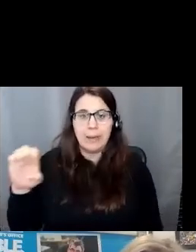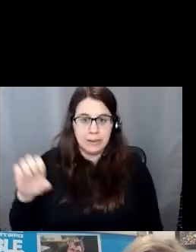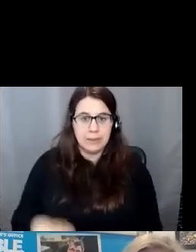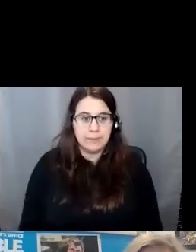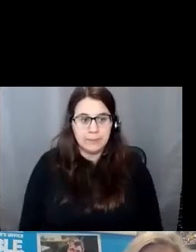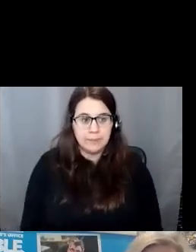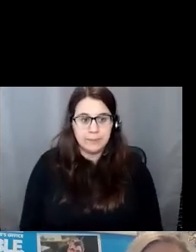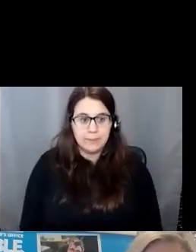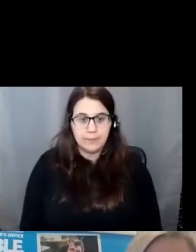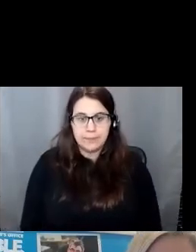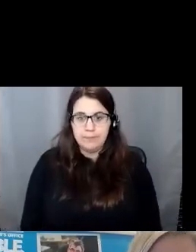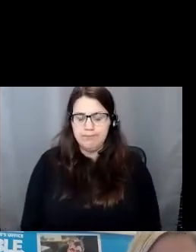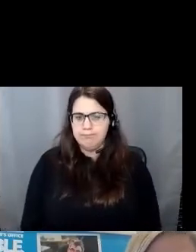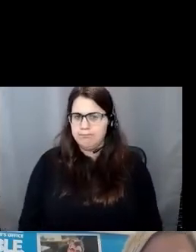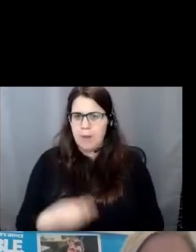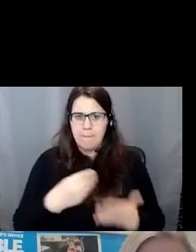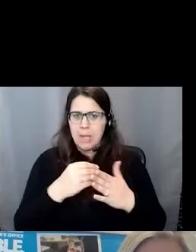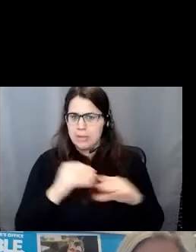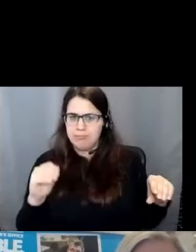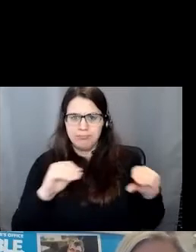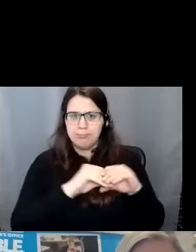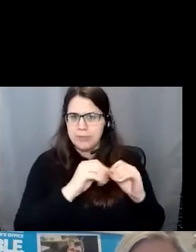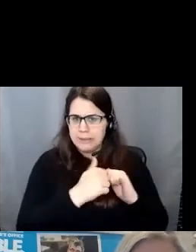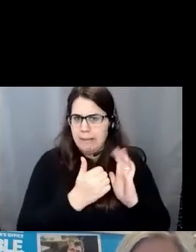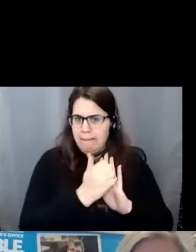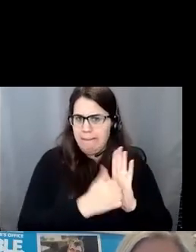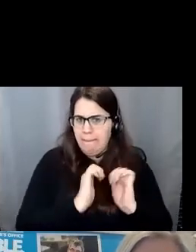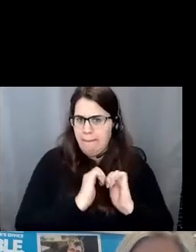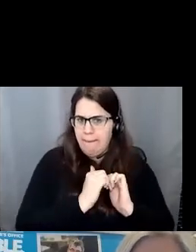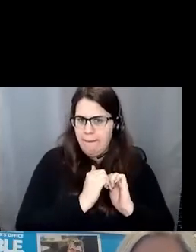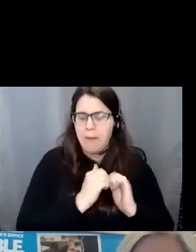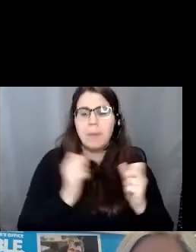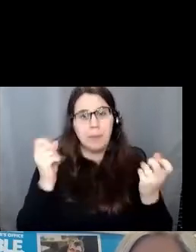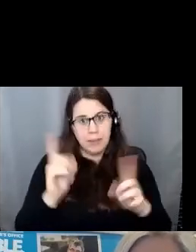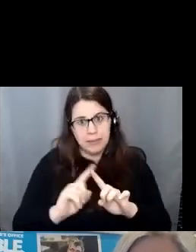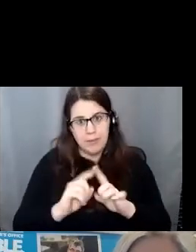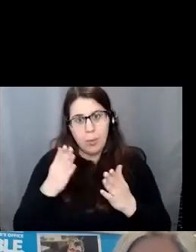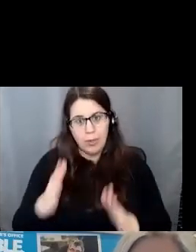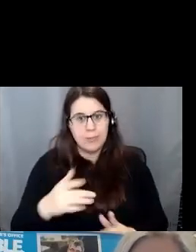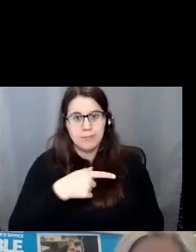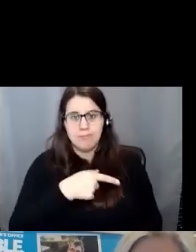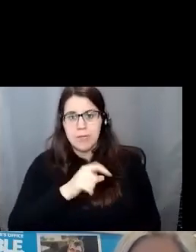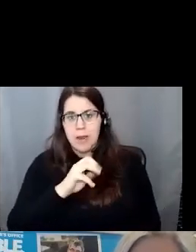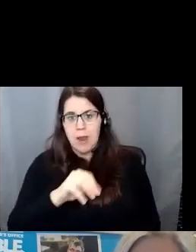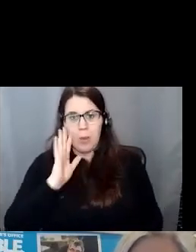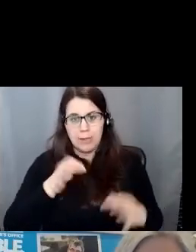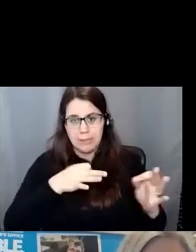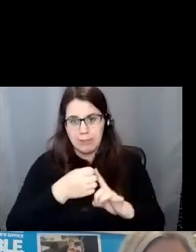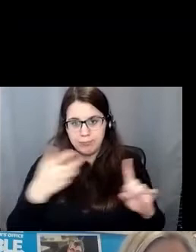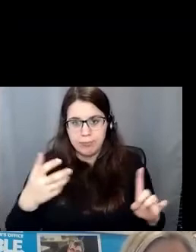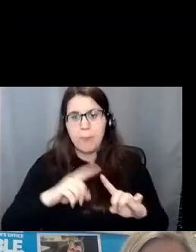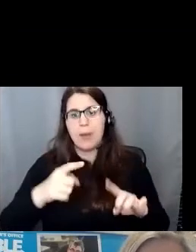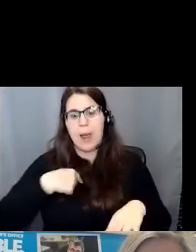So how do you fund your account? There are several ways. Again, Tom will be reviewing these in more detail, but I will